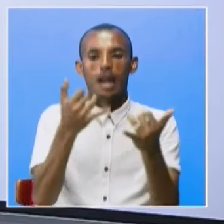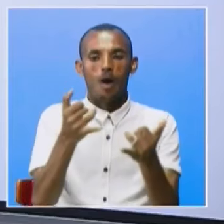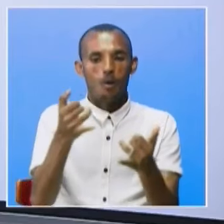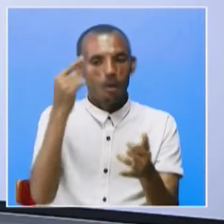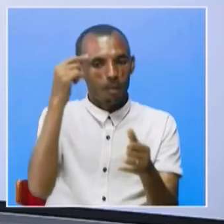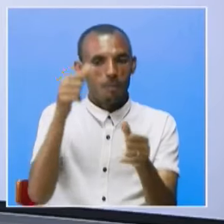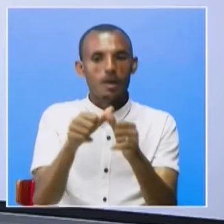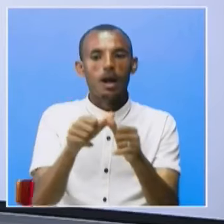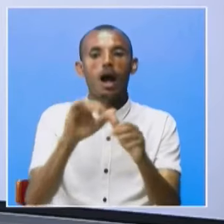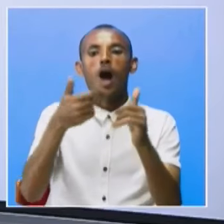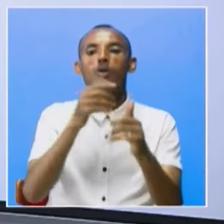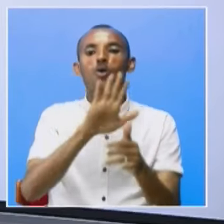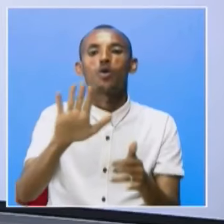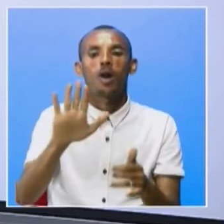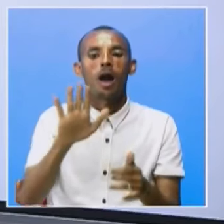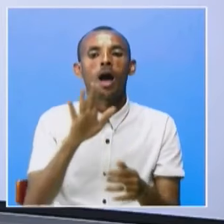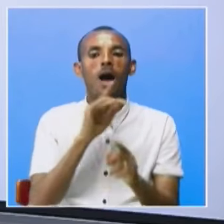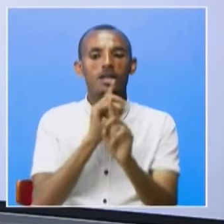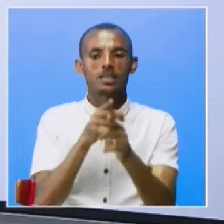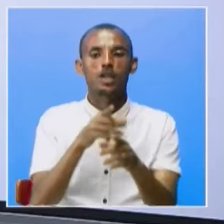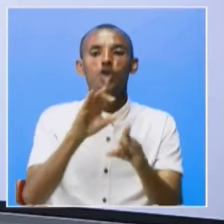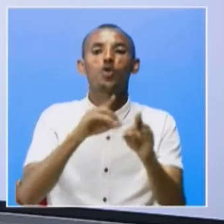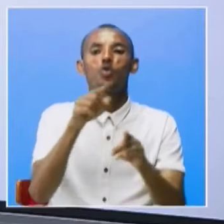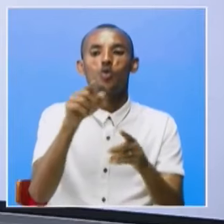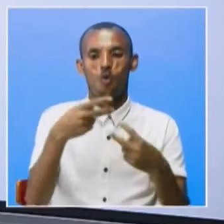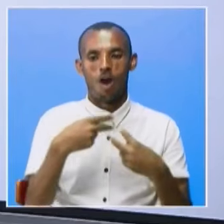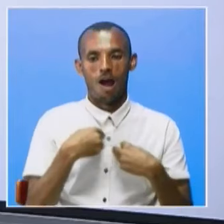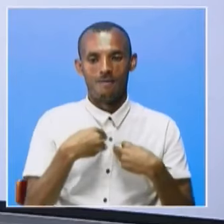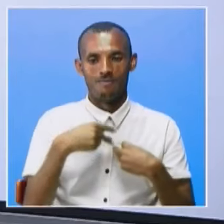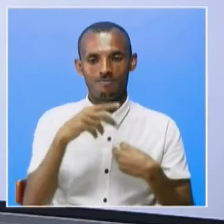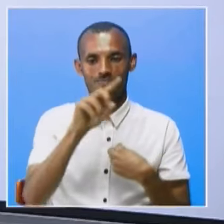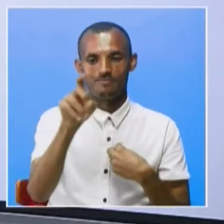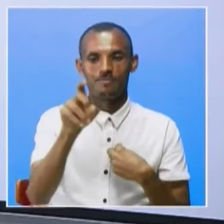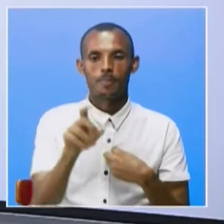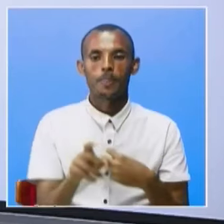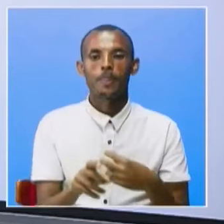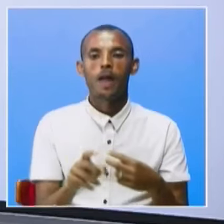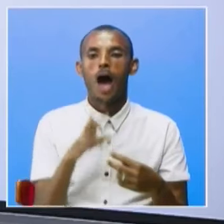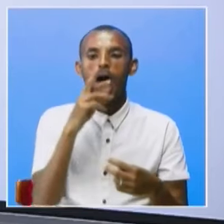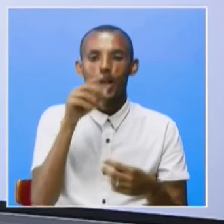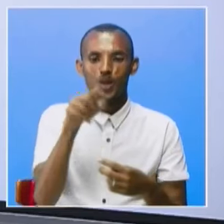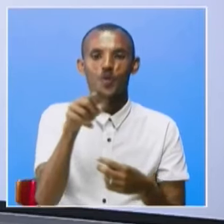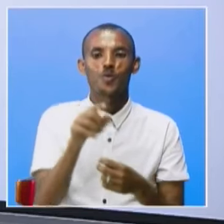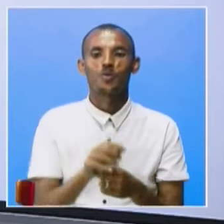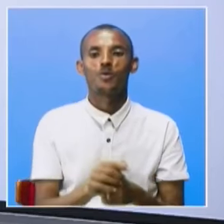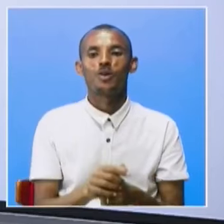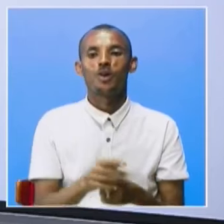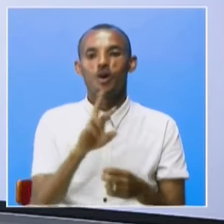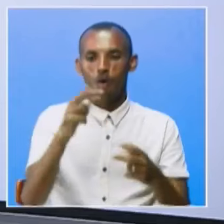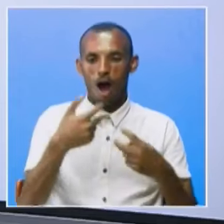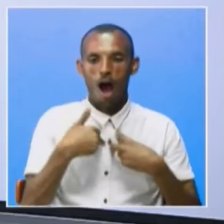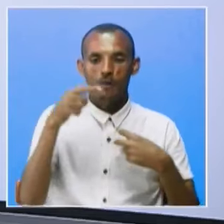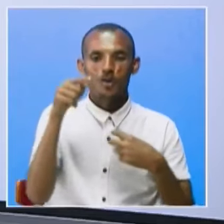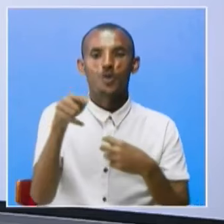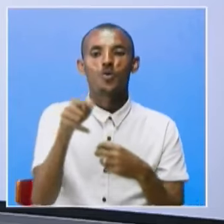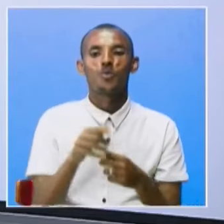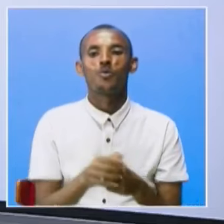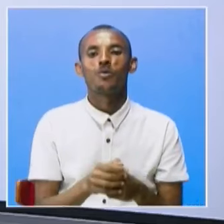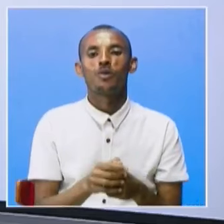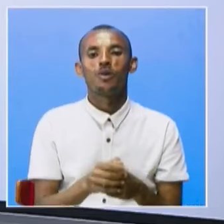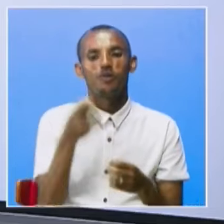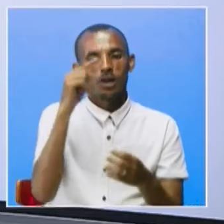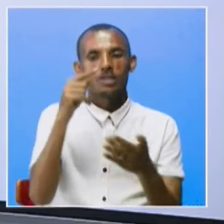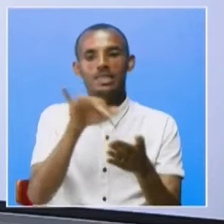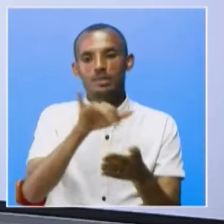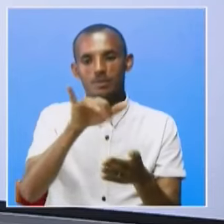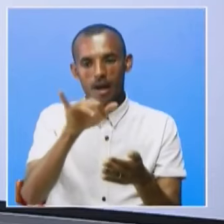answer. When I say, do you have, or are you, or have you, for such